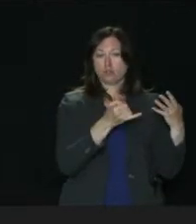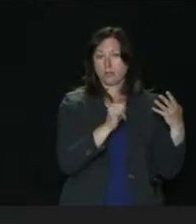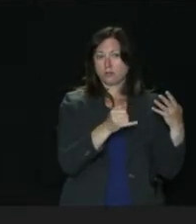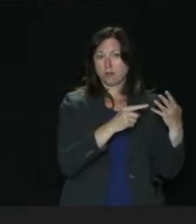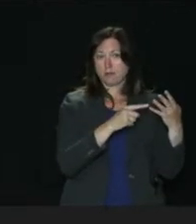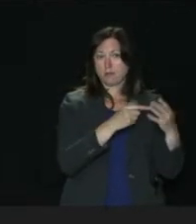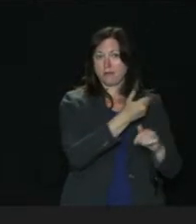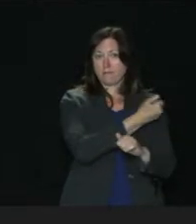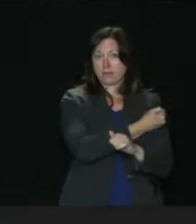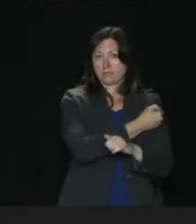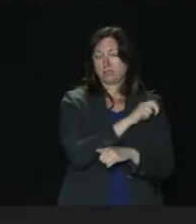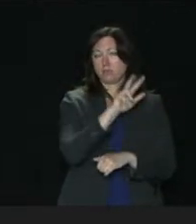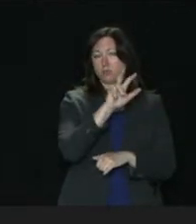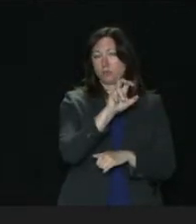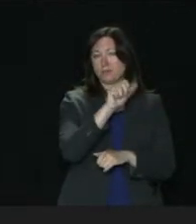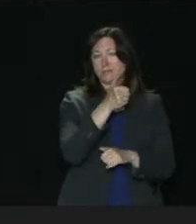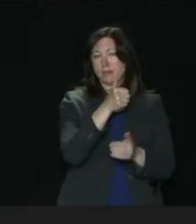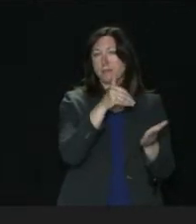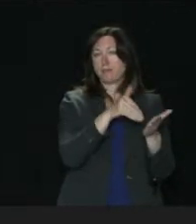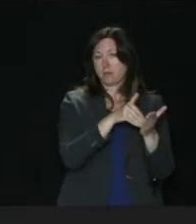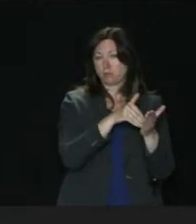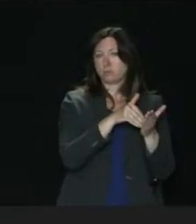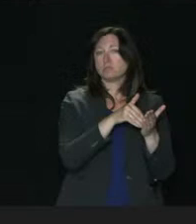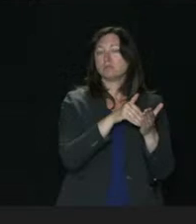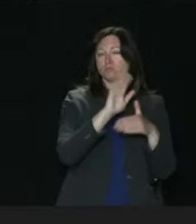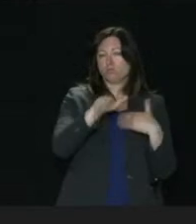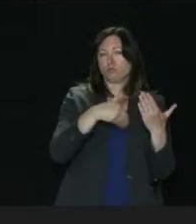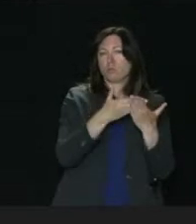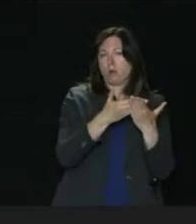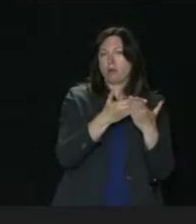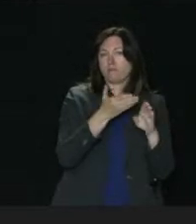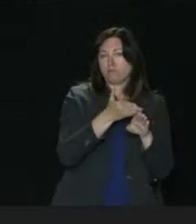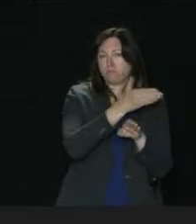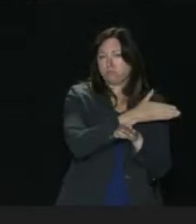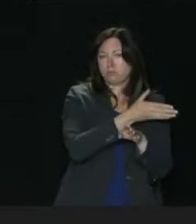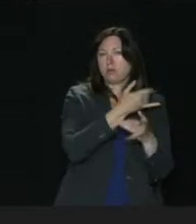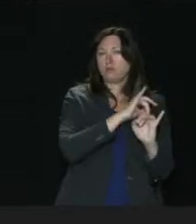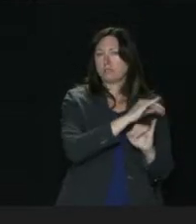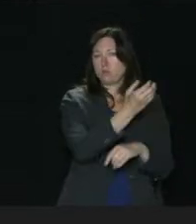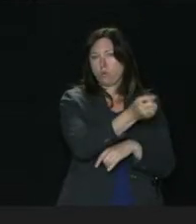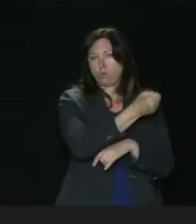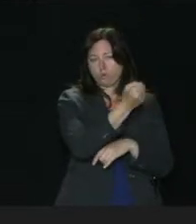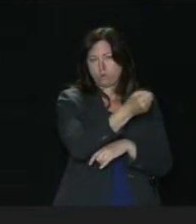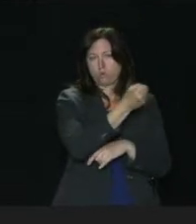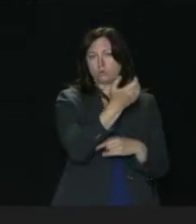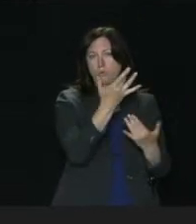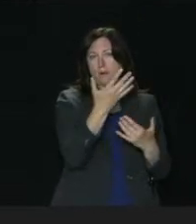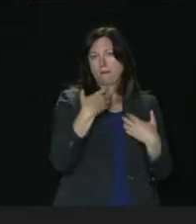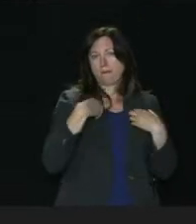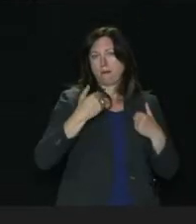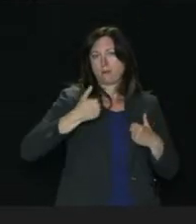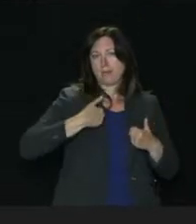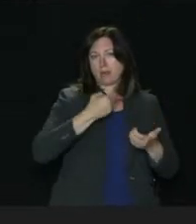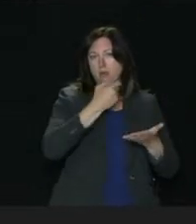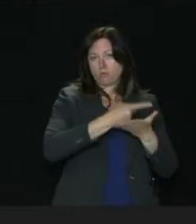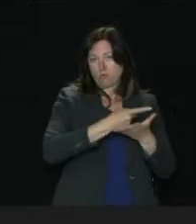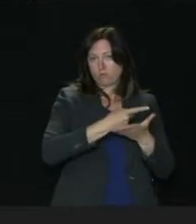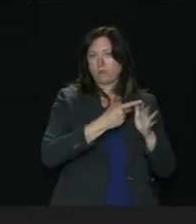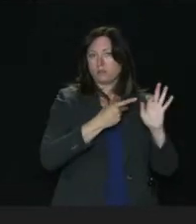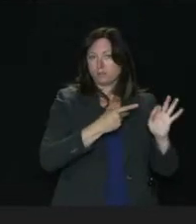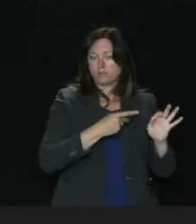the 310,000 that came earlier. That is still on hold pending Health Canada approval.